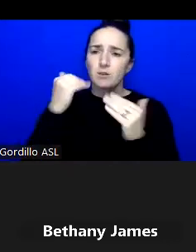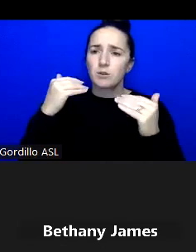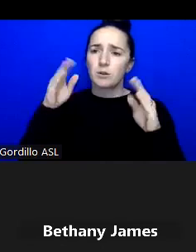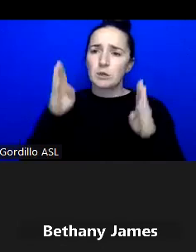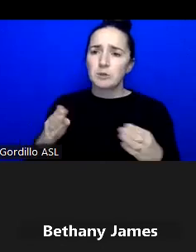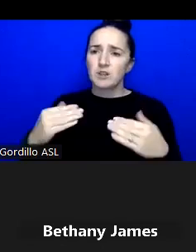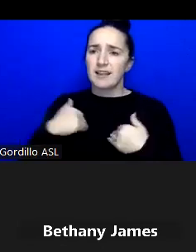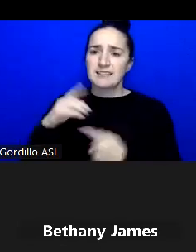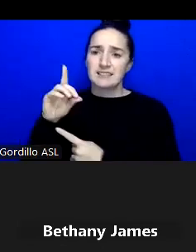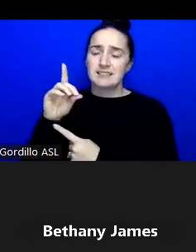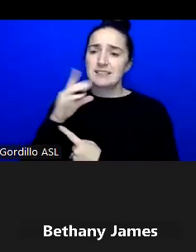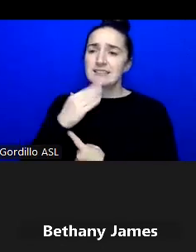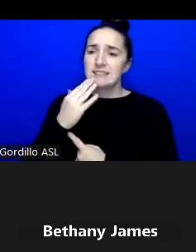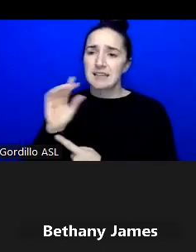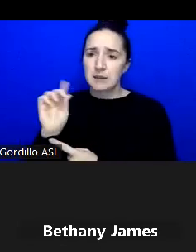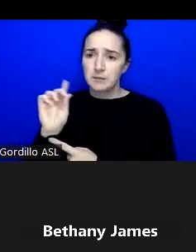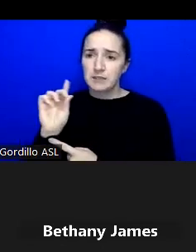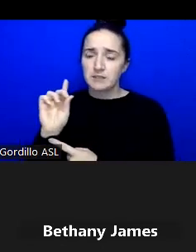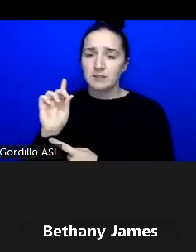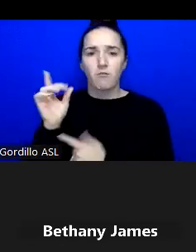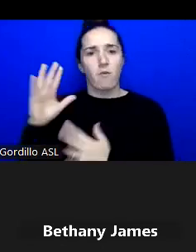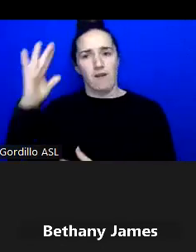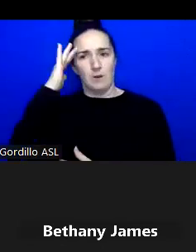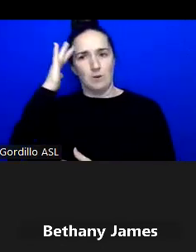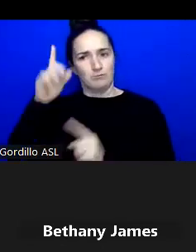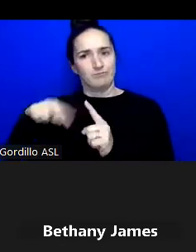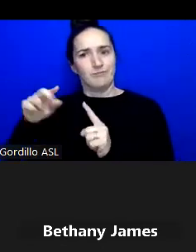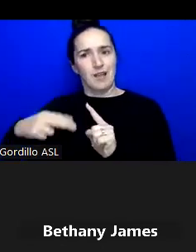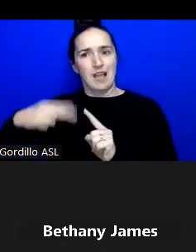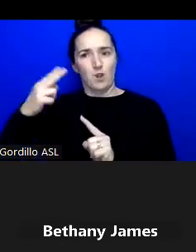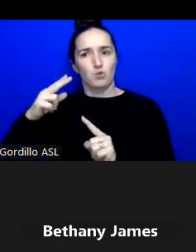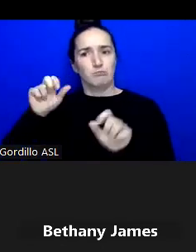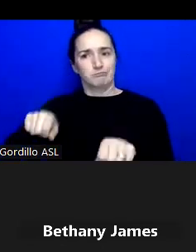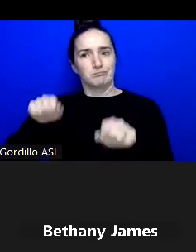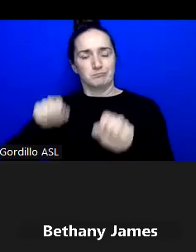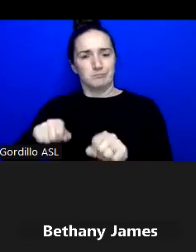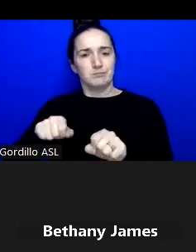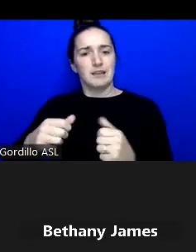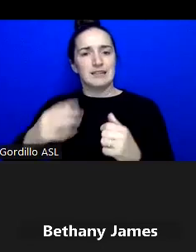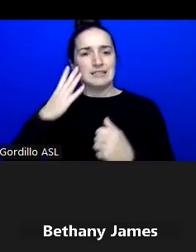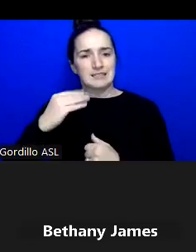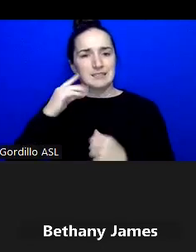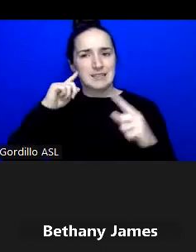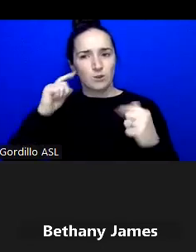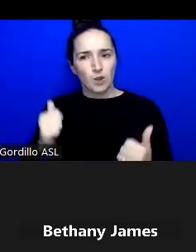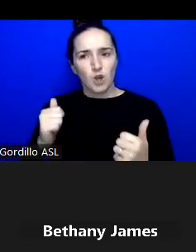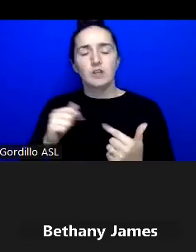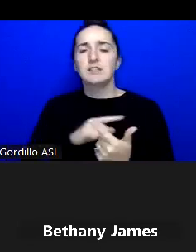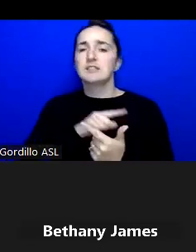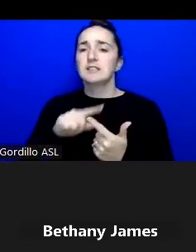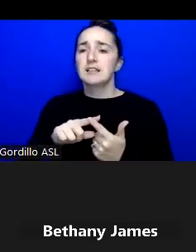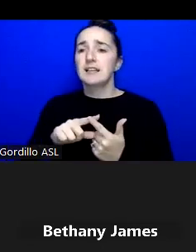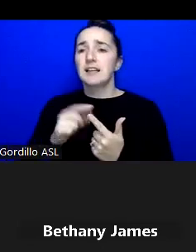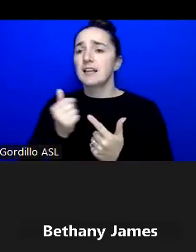that people that have diabetes are at a higher risk of having hearing loss. Things that change our vascular system, things that change